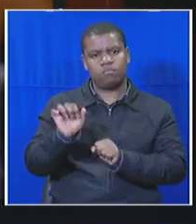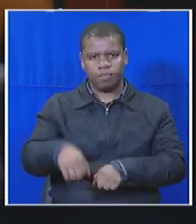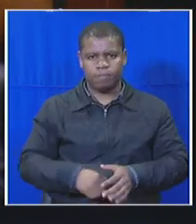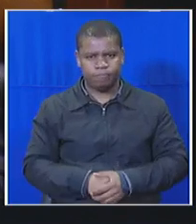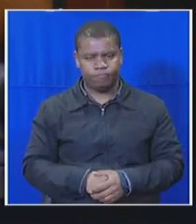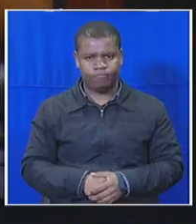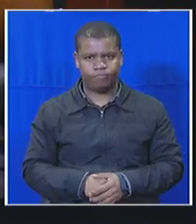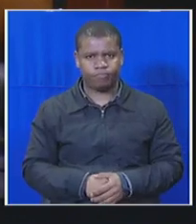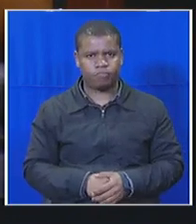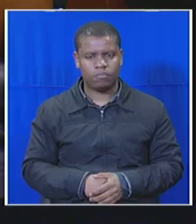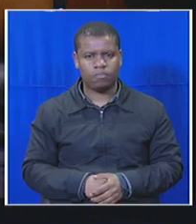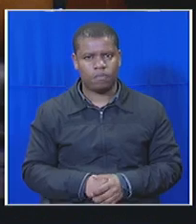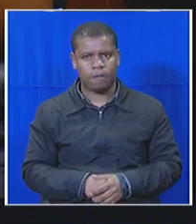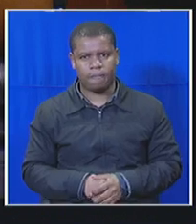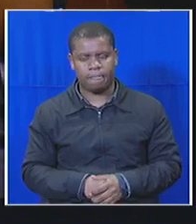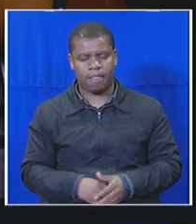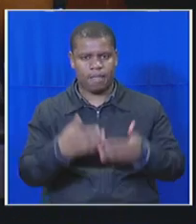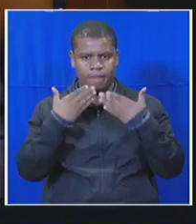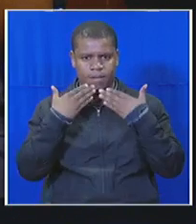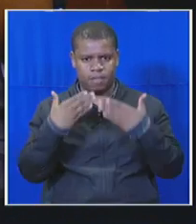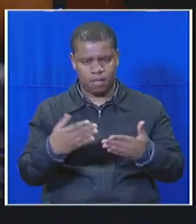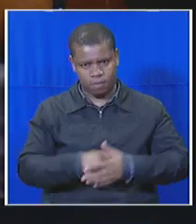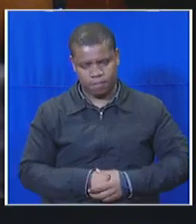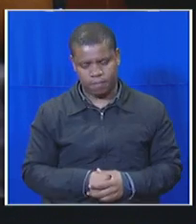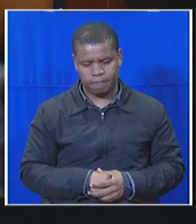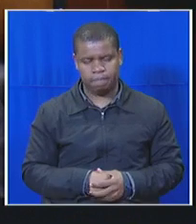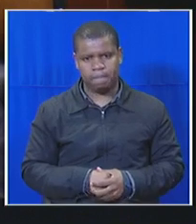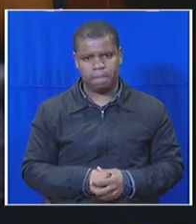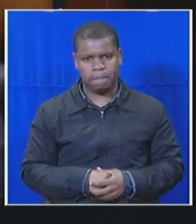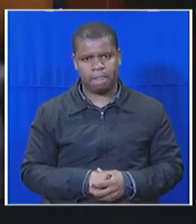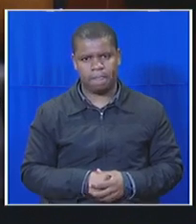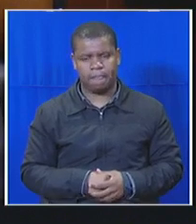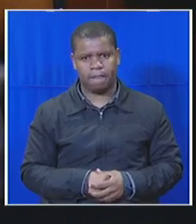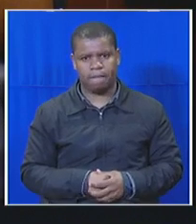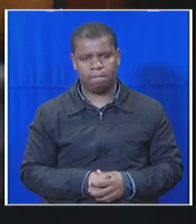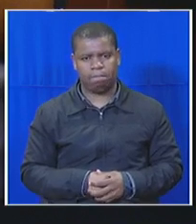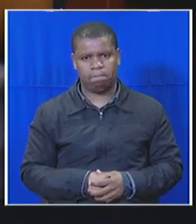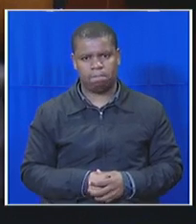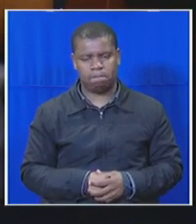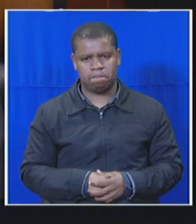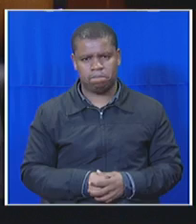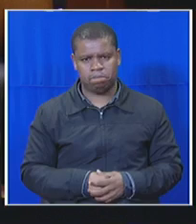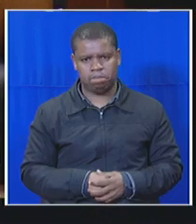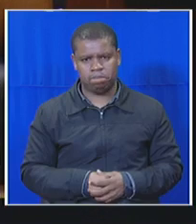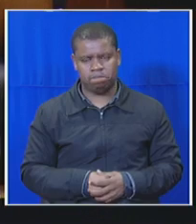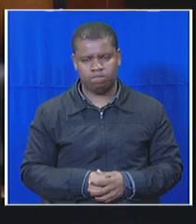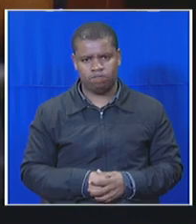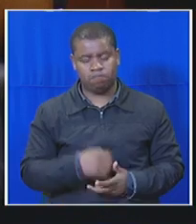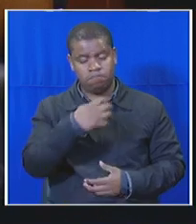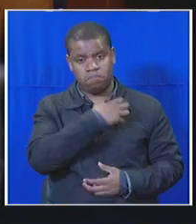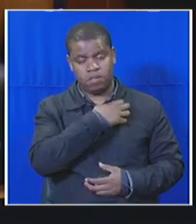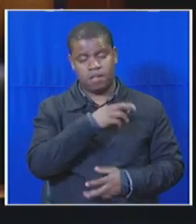that. Thank you very much, Honourable Members. That concludes the